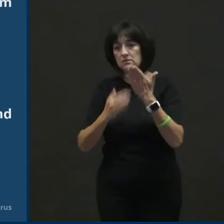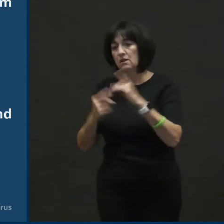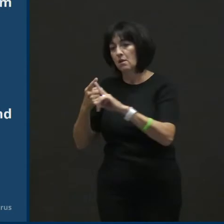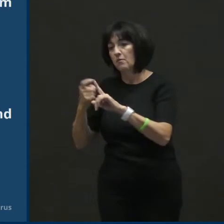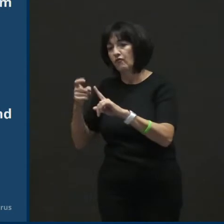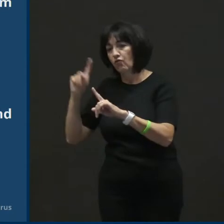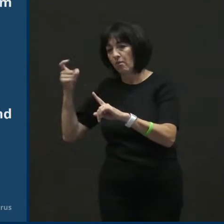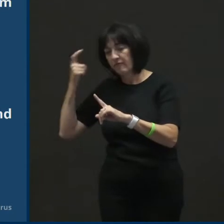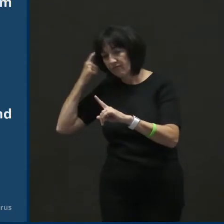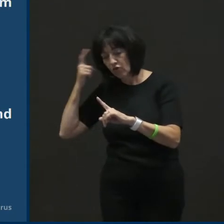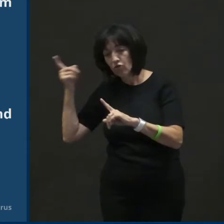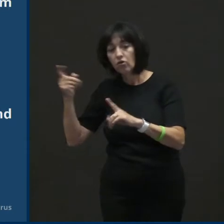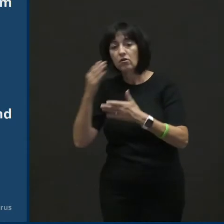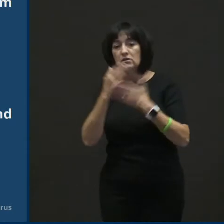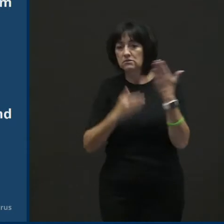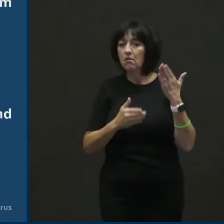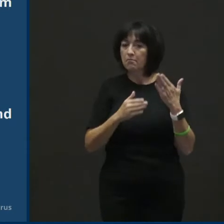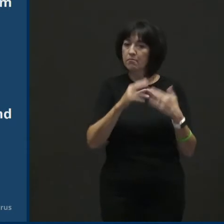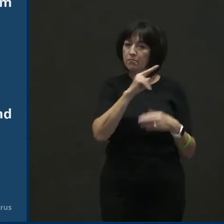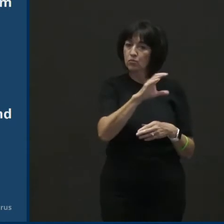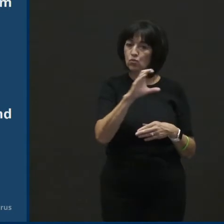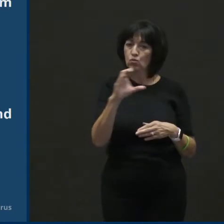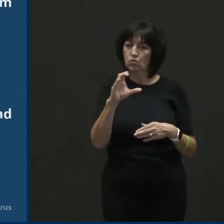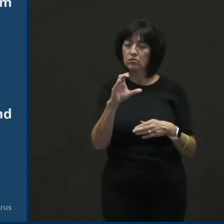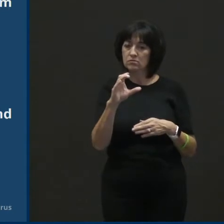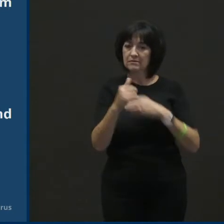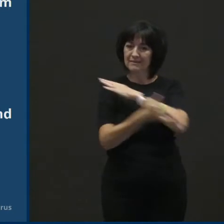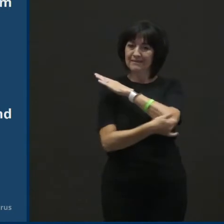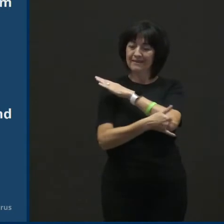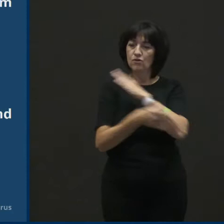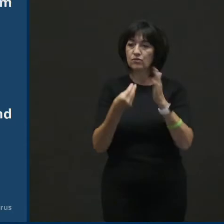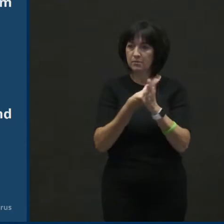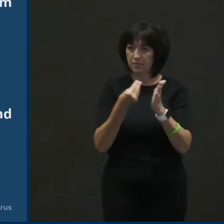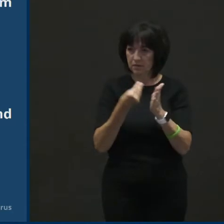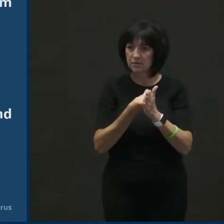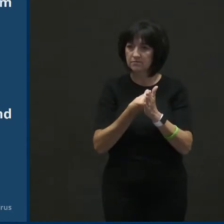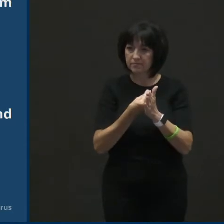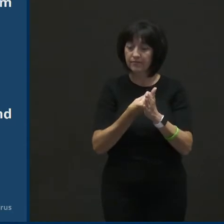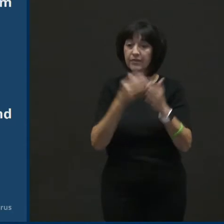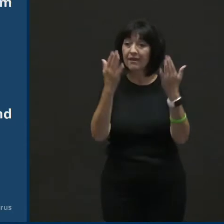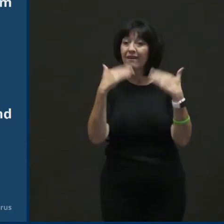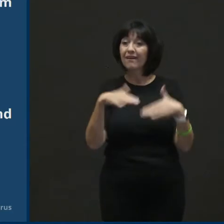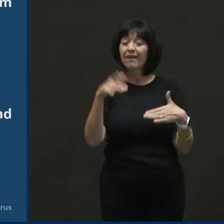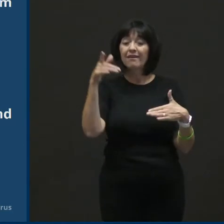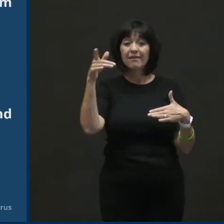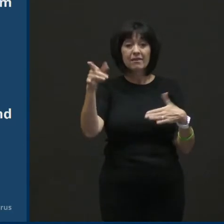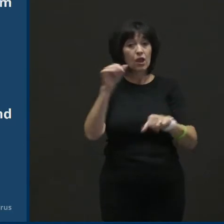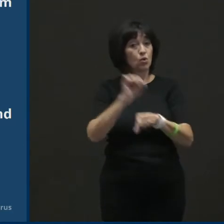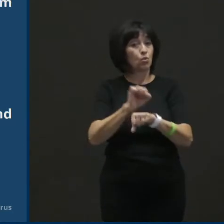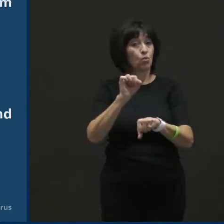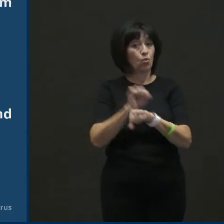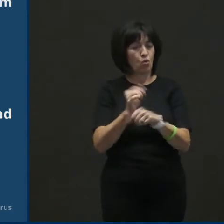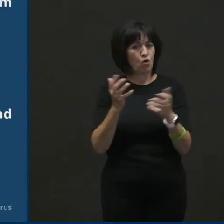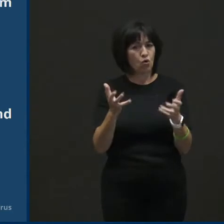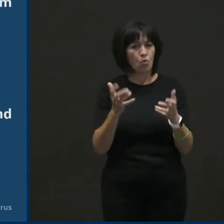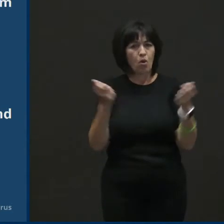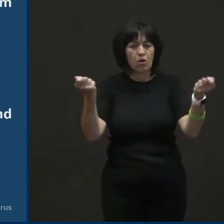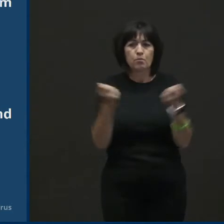County. And then importantly, workforce development as we bring people back to work and start to ramp up the economy